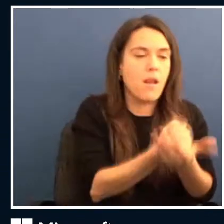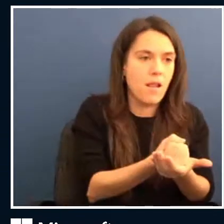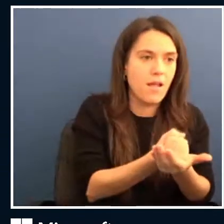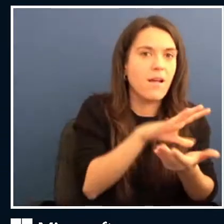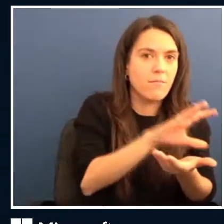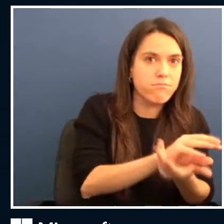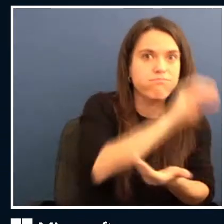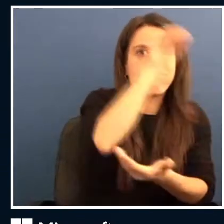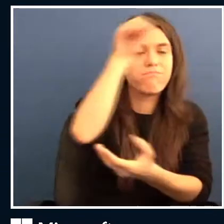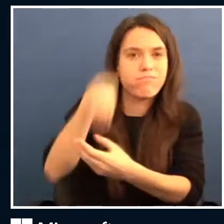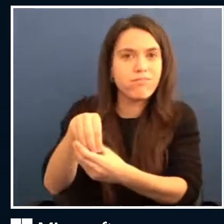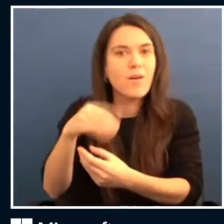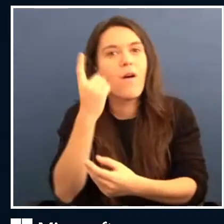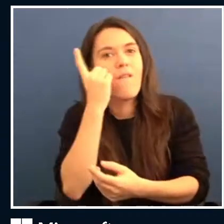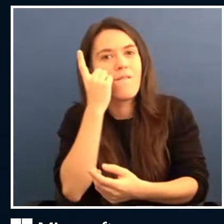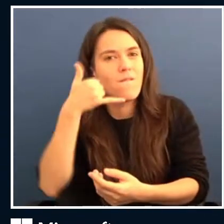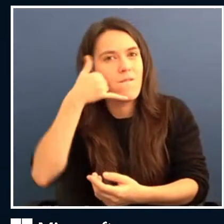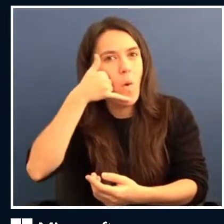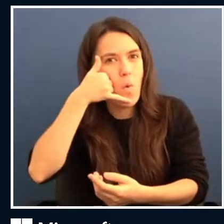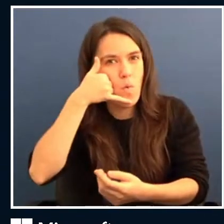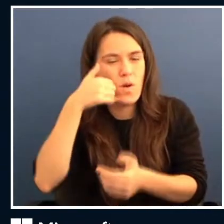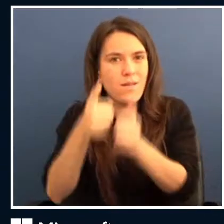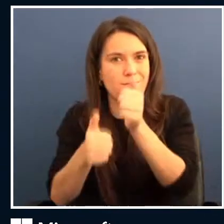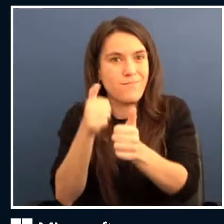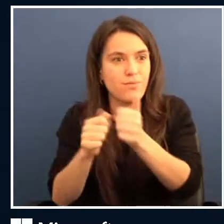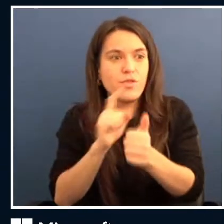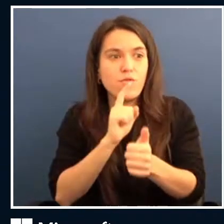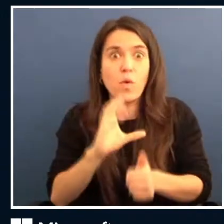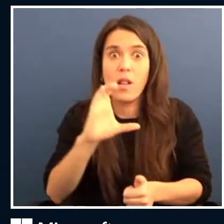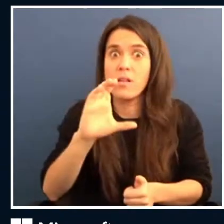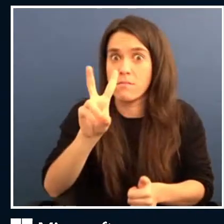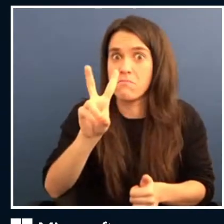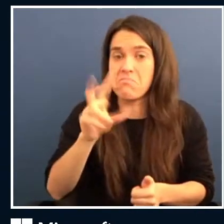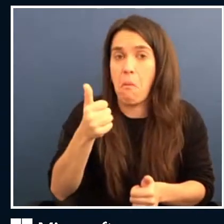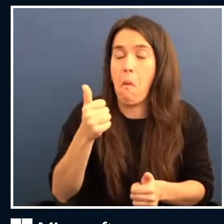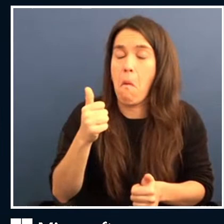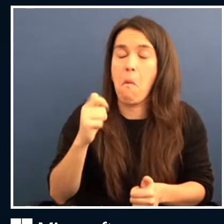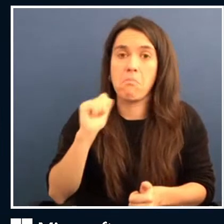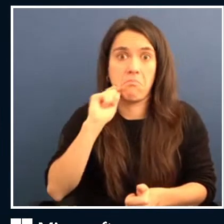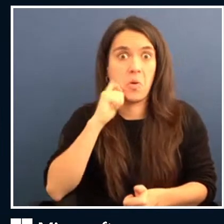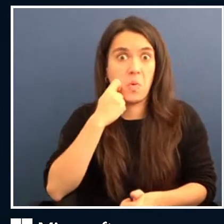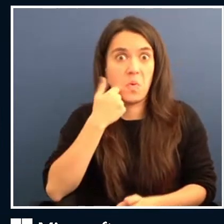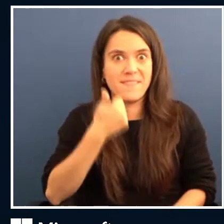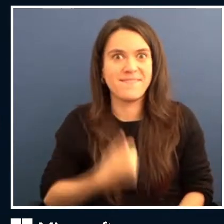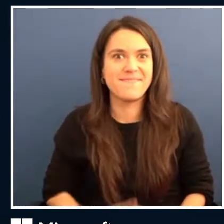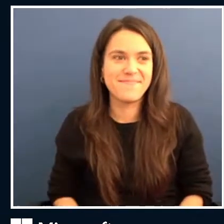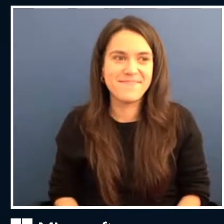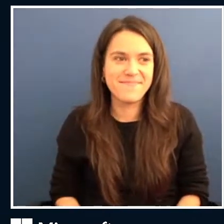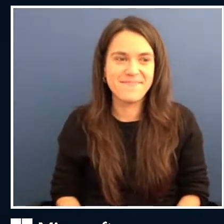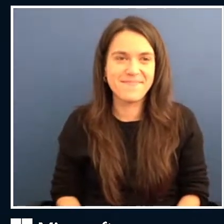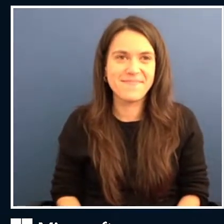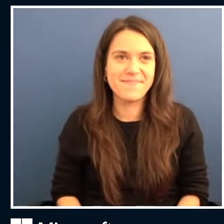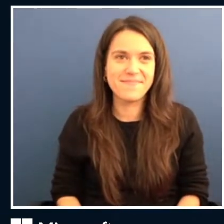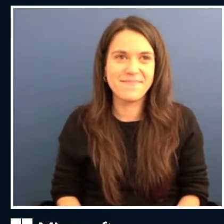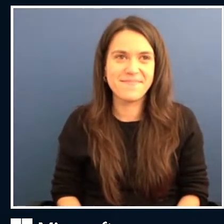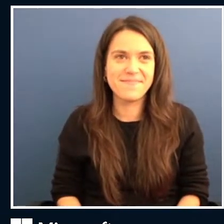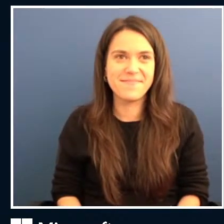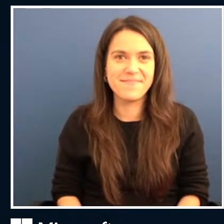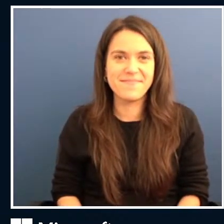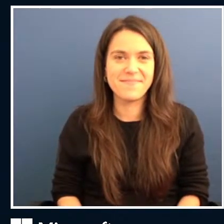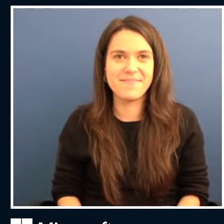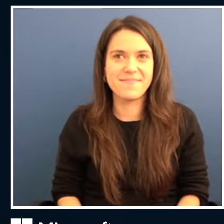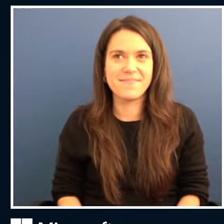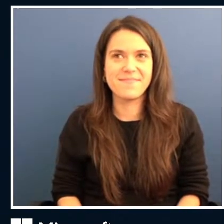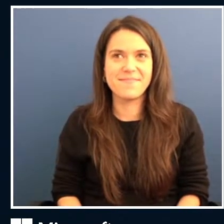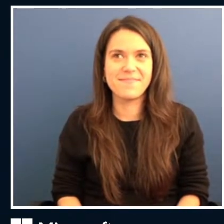device. So it's really, custom vision is really such a cool tool indeed. So yeah,